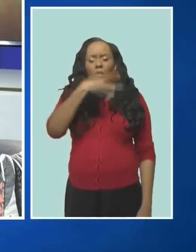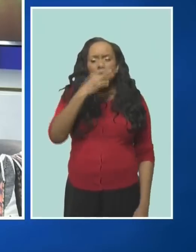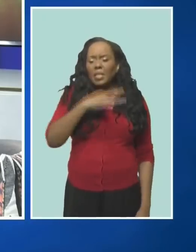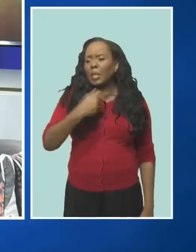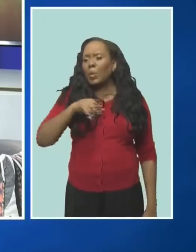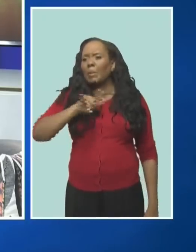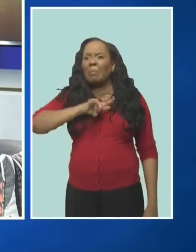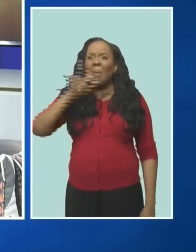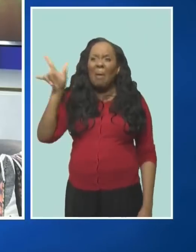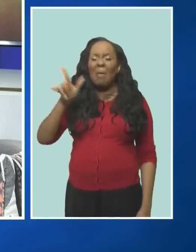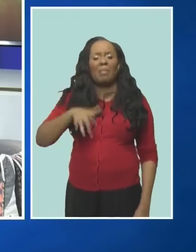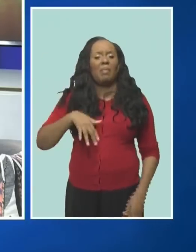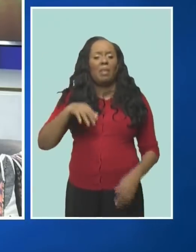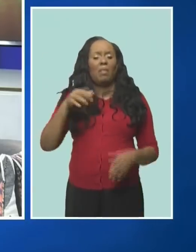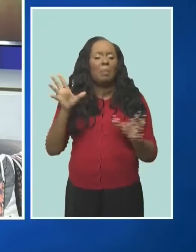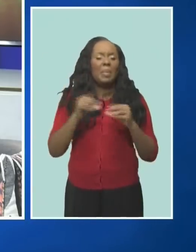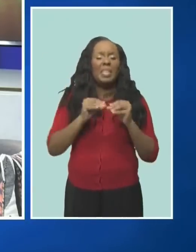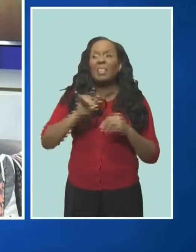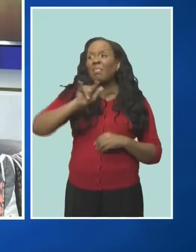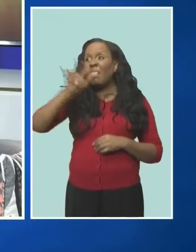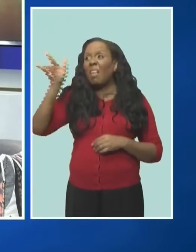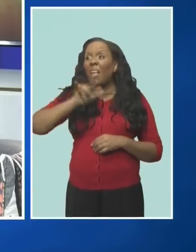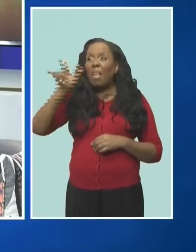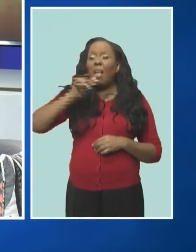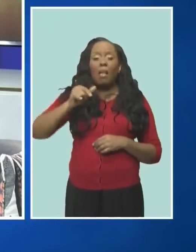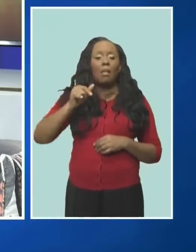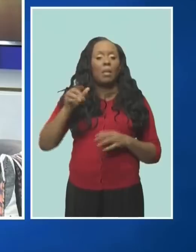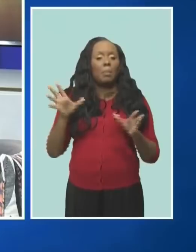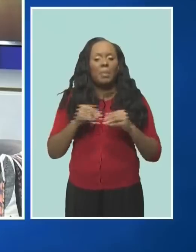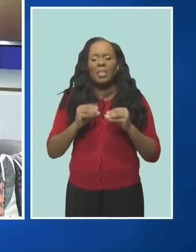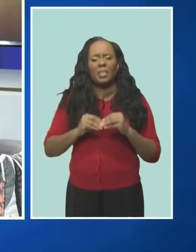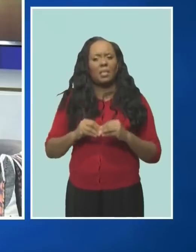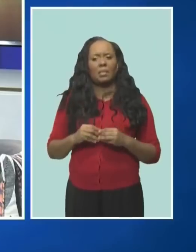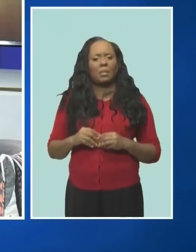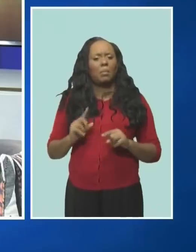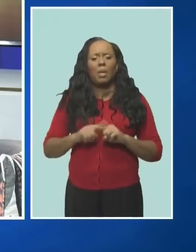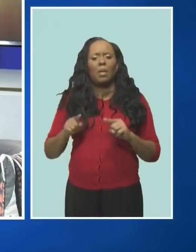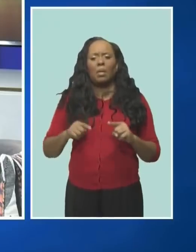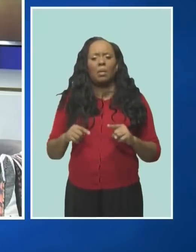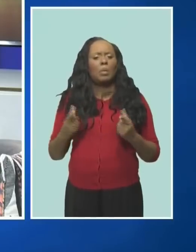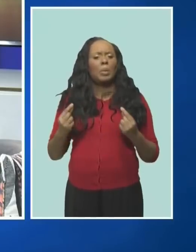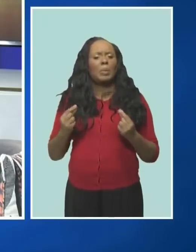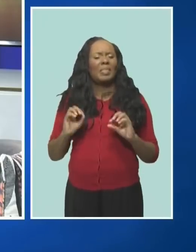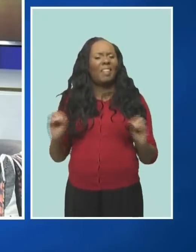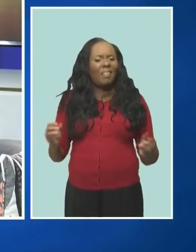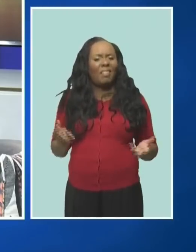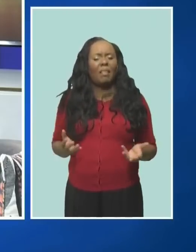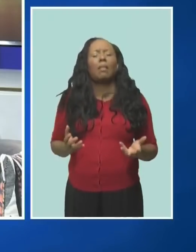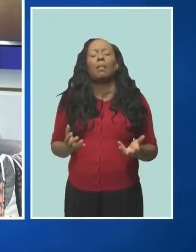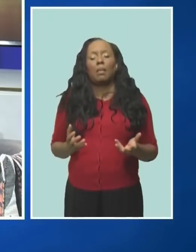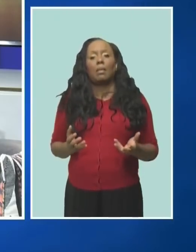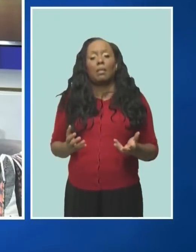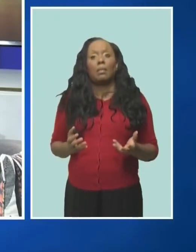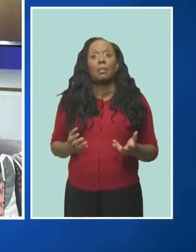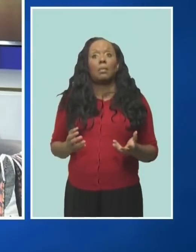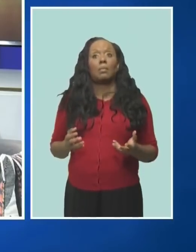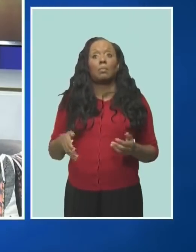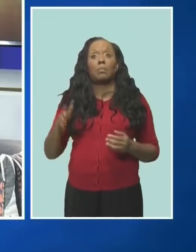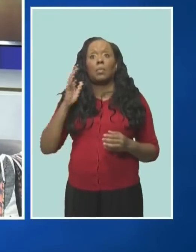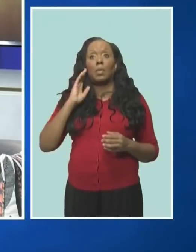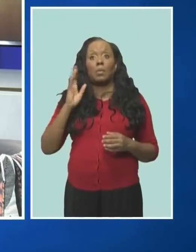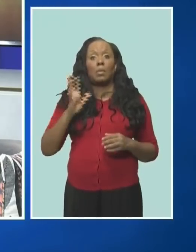going through the motions, that really has to end. And we will also be setting up a